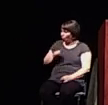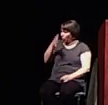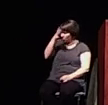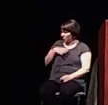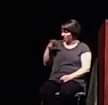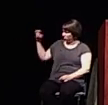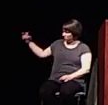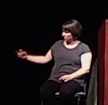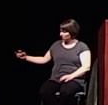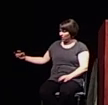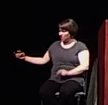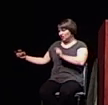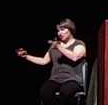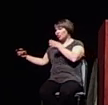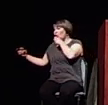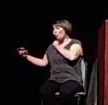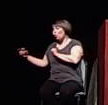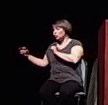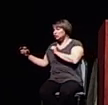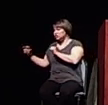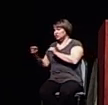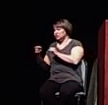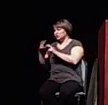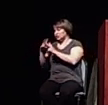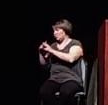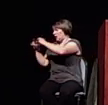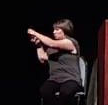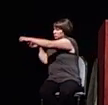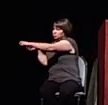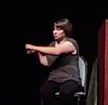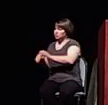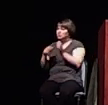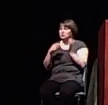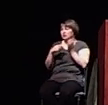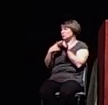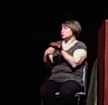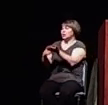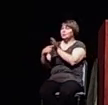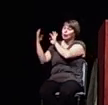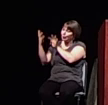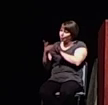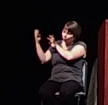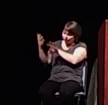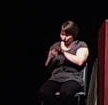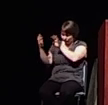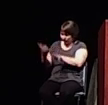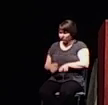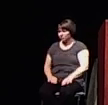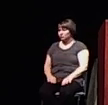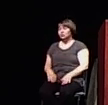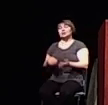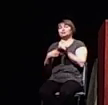with another elderly couple, and they were talking about immigration and extolling the virtues of the